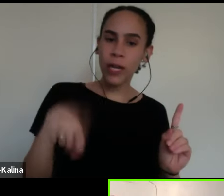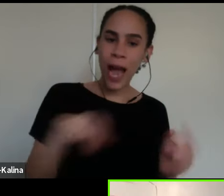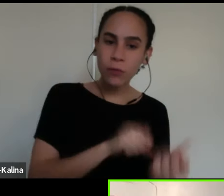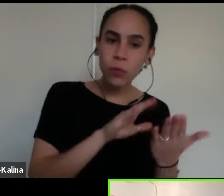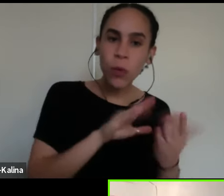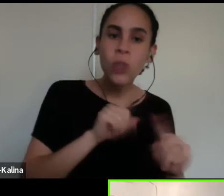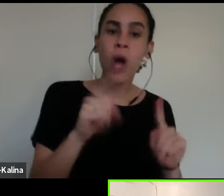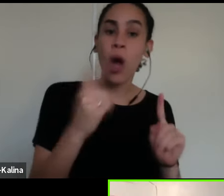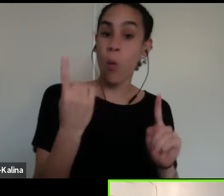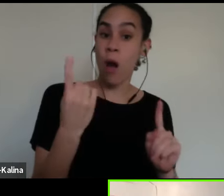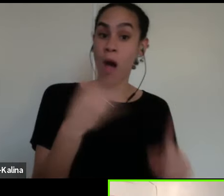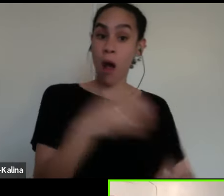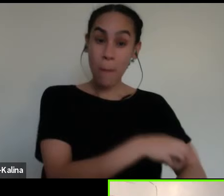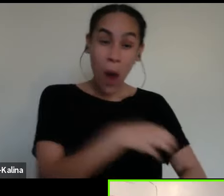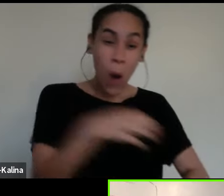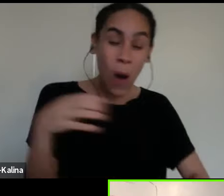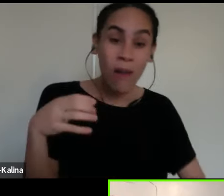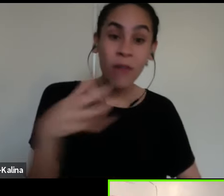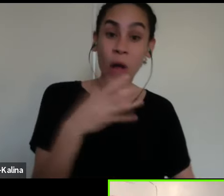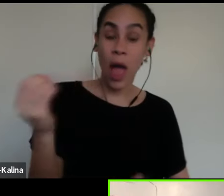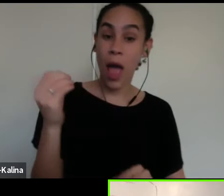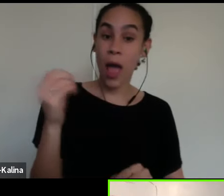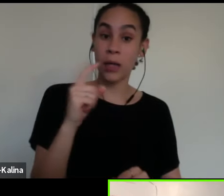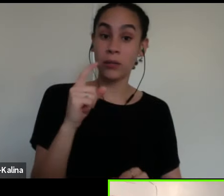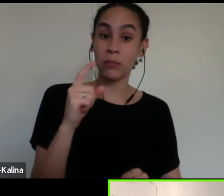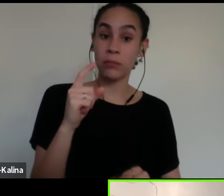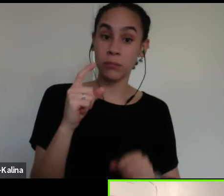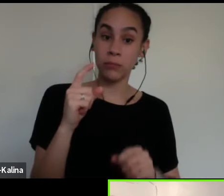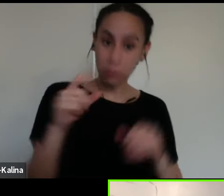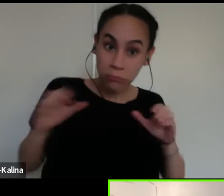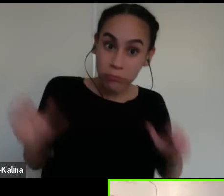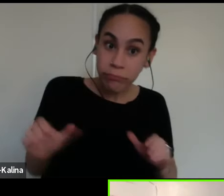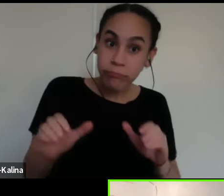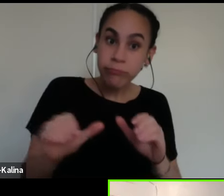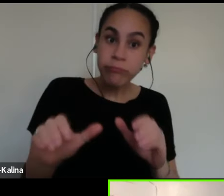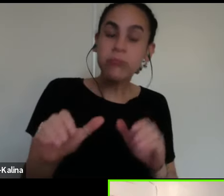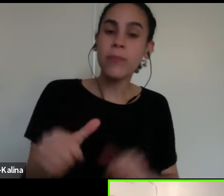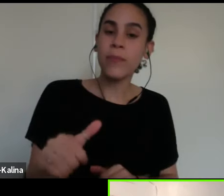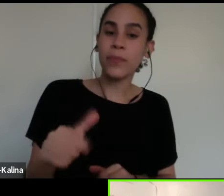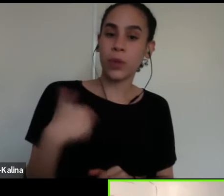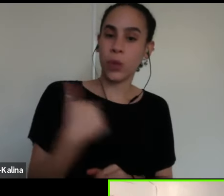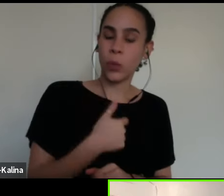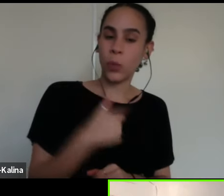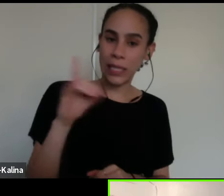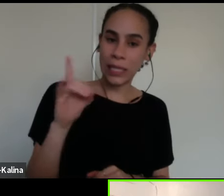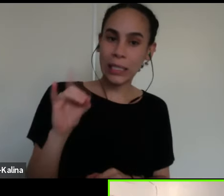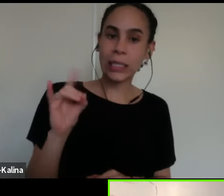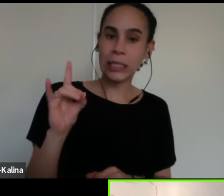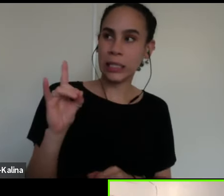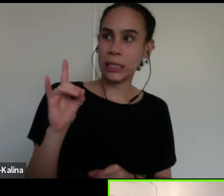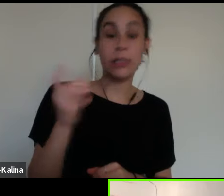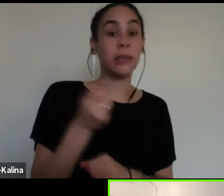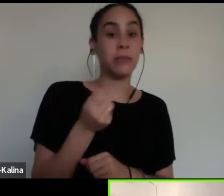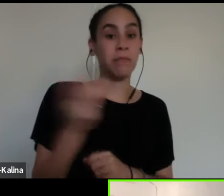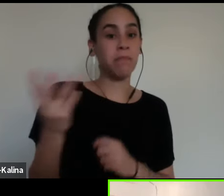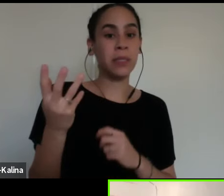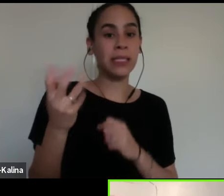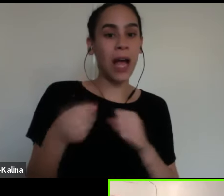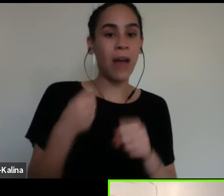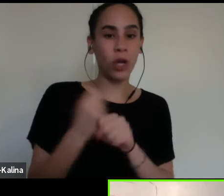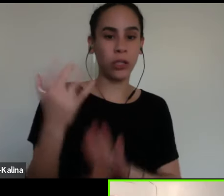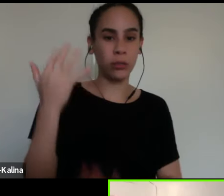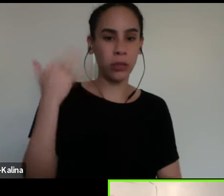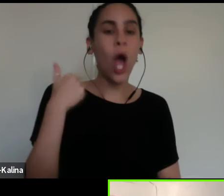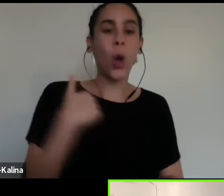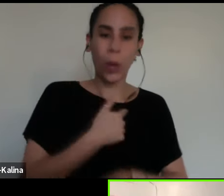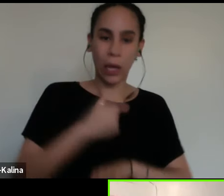powerful and actionable things I think that we ever did for our company, and this was several years ago, is that we deployed a